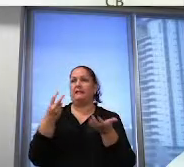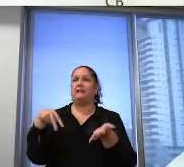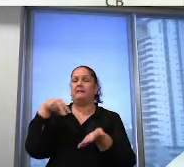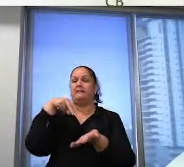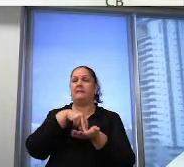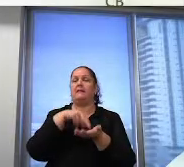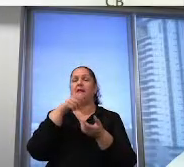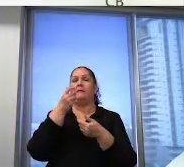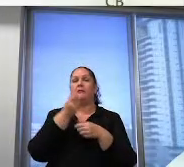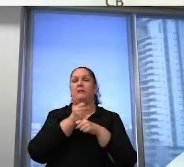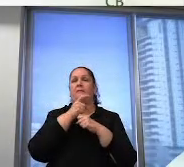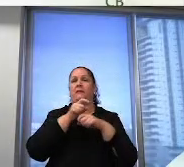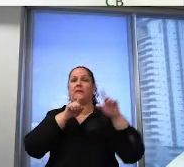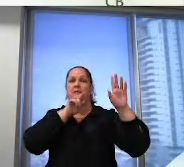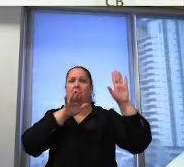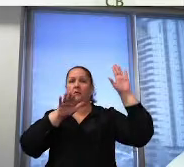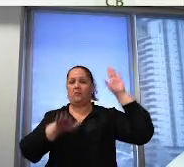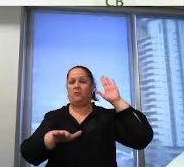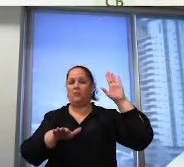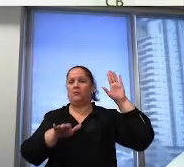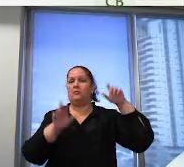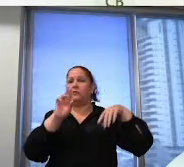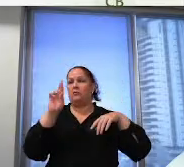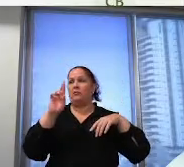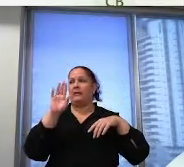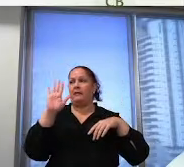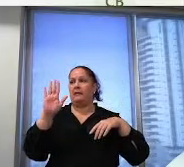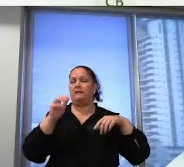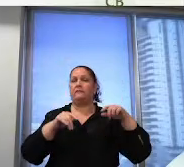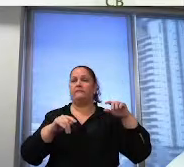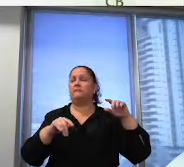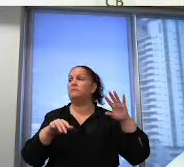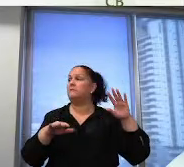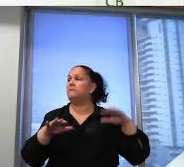stand, and I'm going to administer the oath. Please raise your right hand.